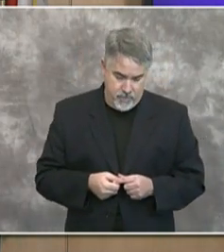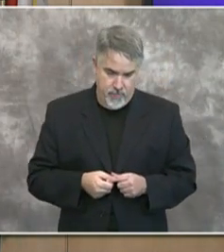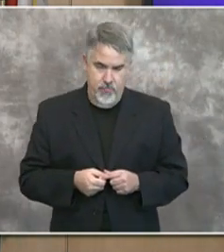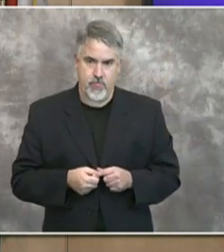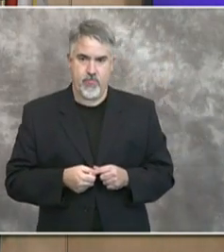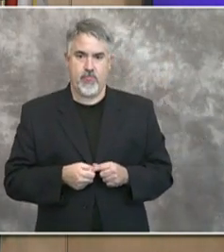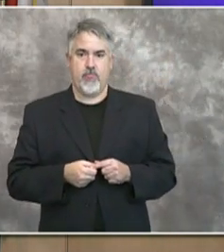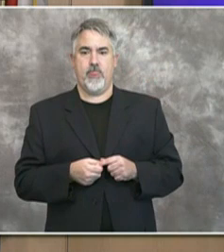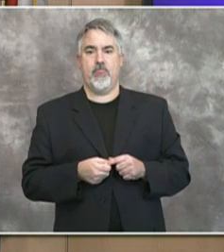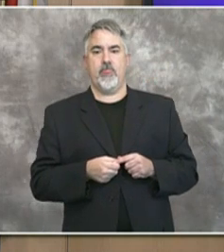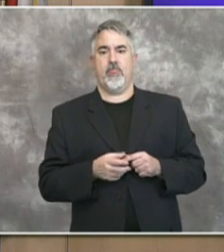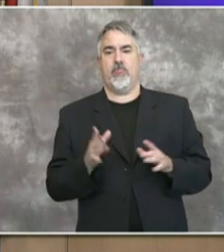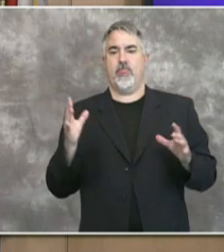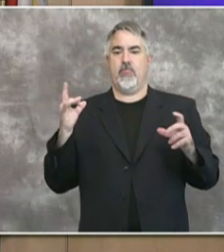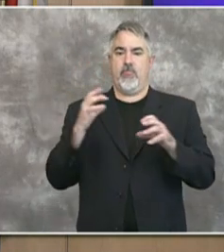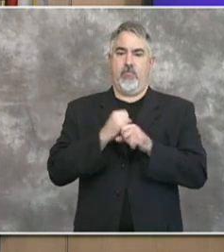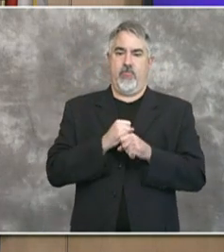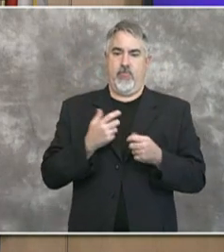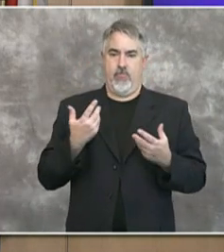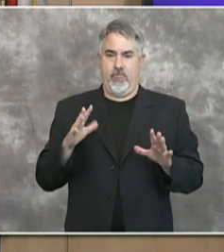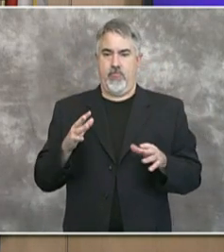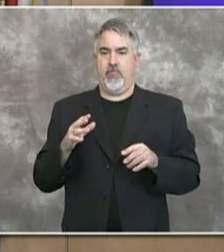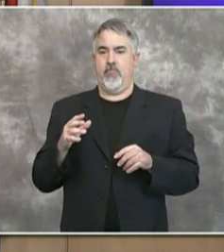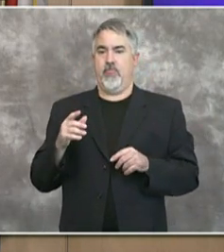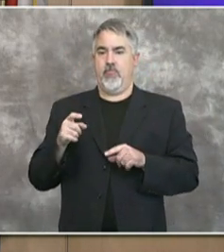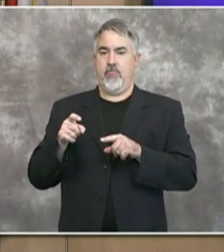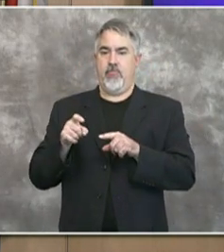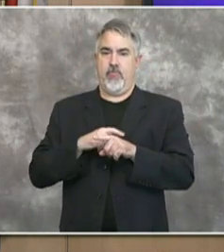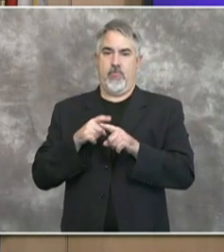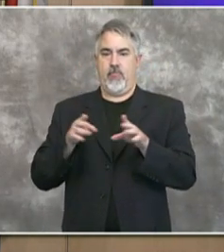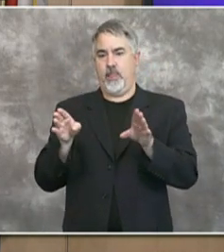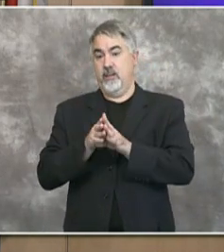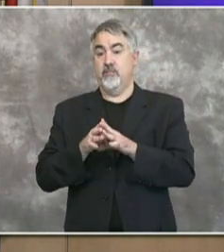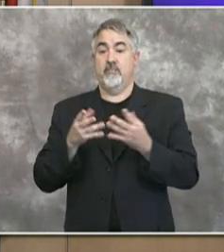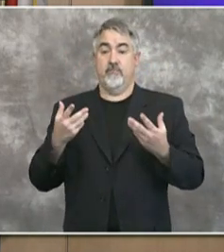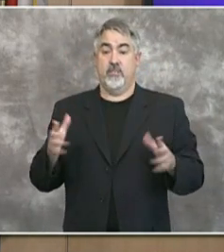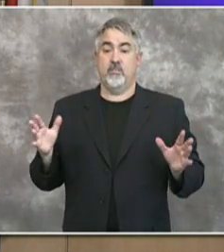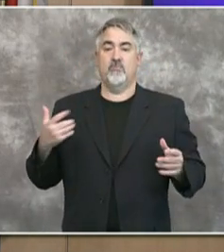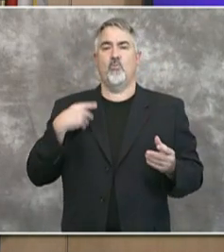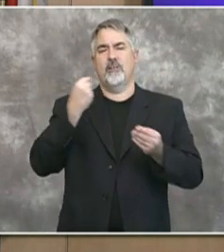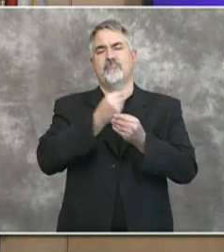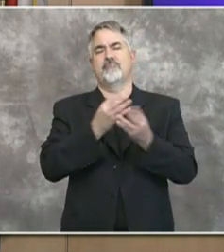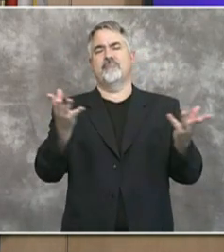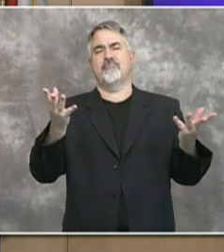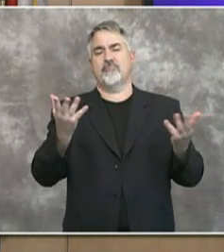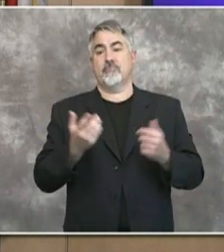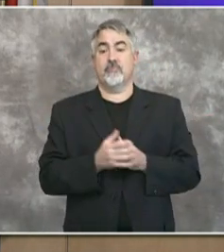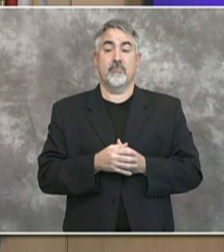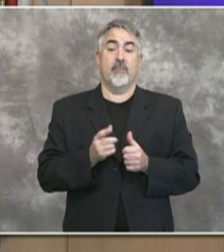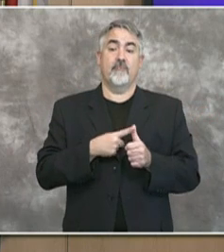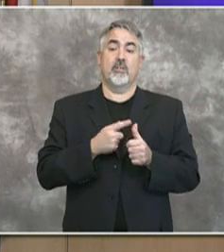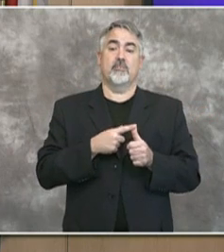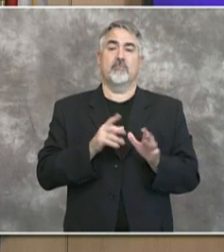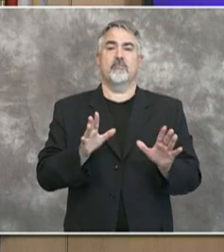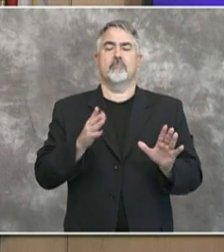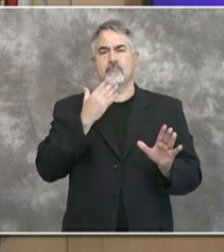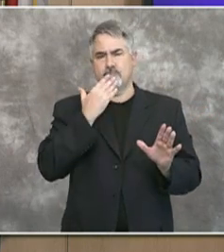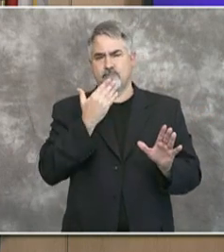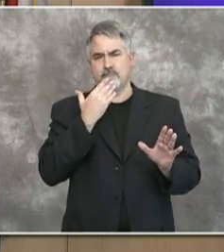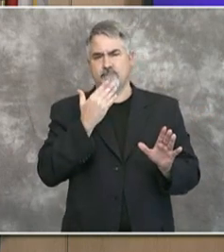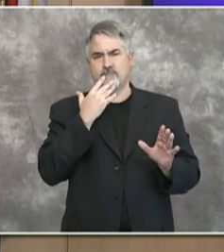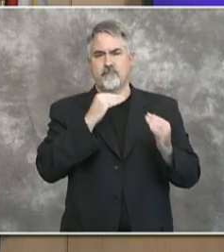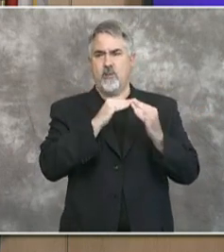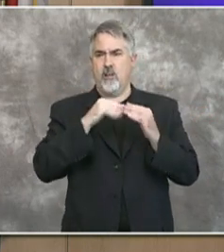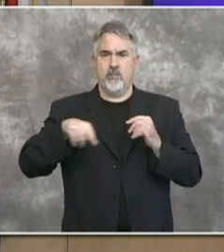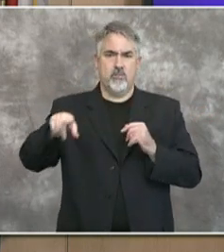That completes our calls for today, but before we leave, I had a couple of things I wanted to cover. First off, I wanted to sincerely thank my colleagues on the